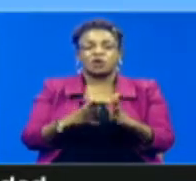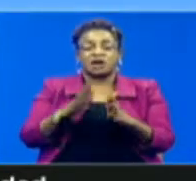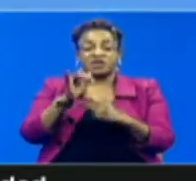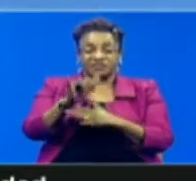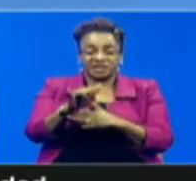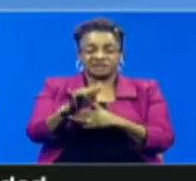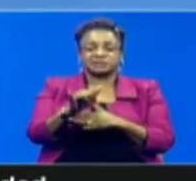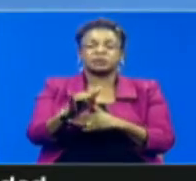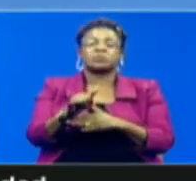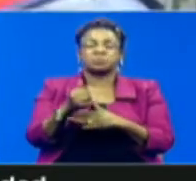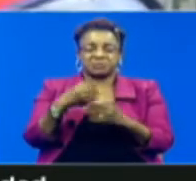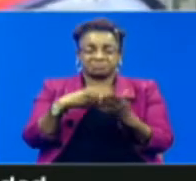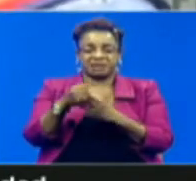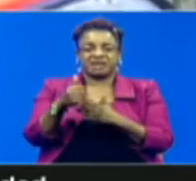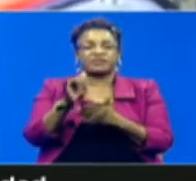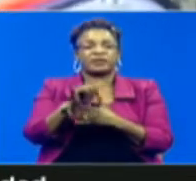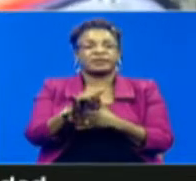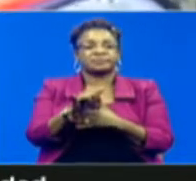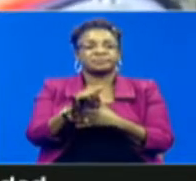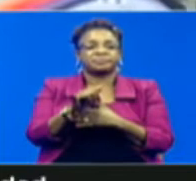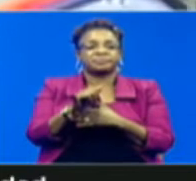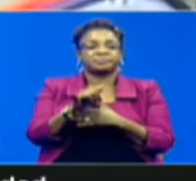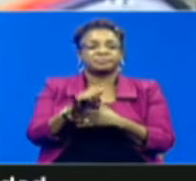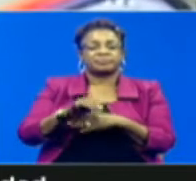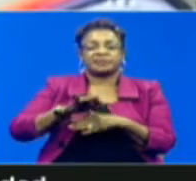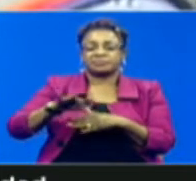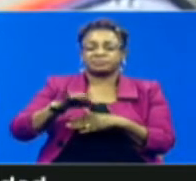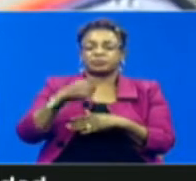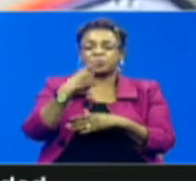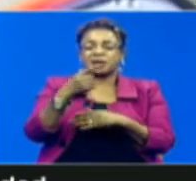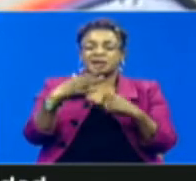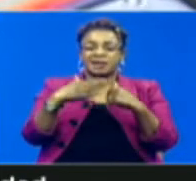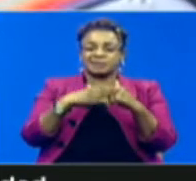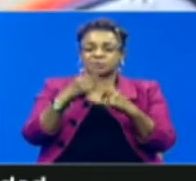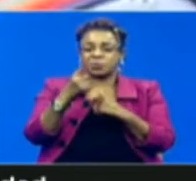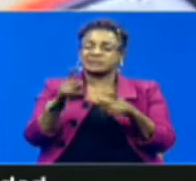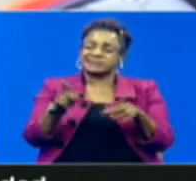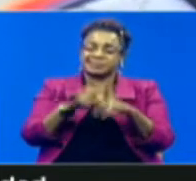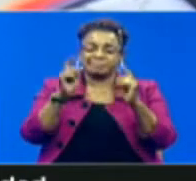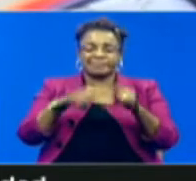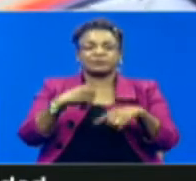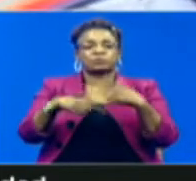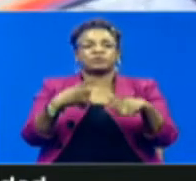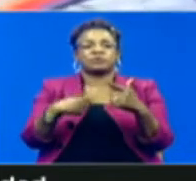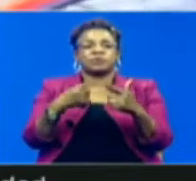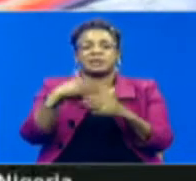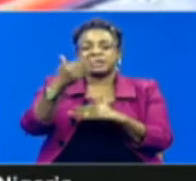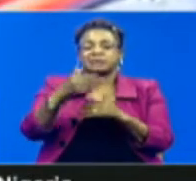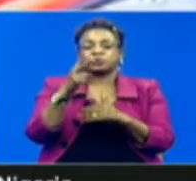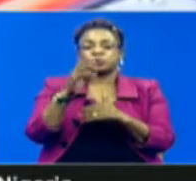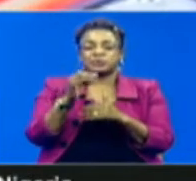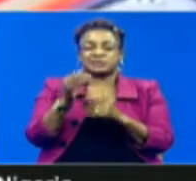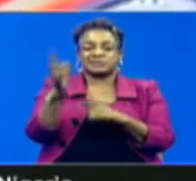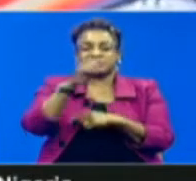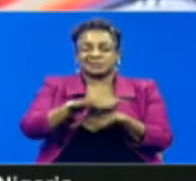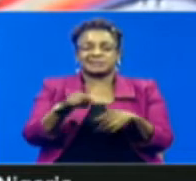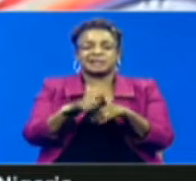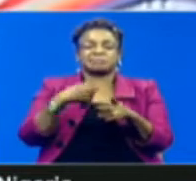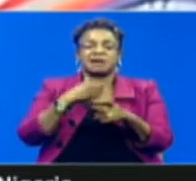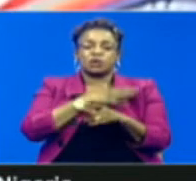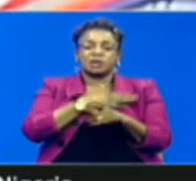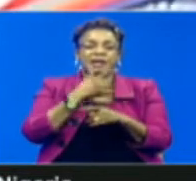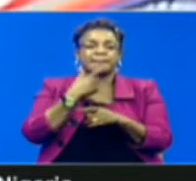will cover the costs. We expect the remainder of 191 containers also to follow up. Maybe in the next 20 days, like it has been said by my colleague, we